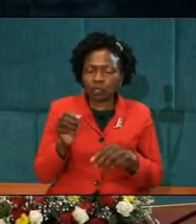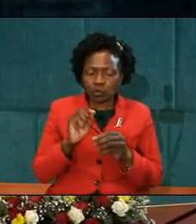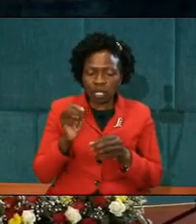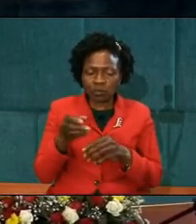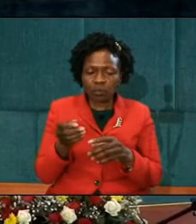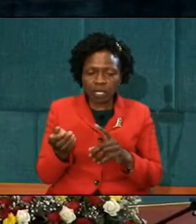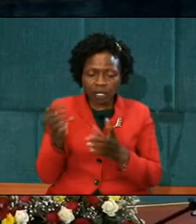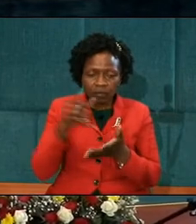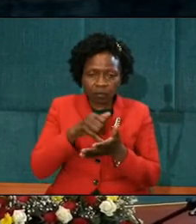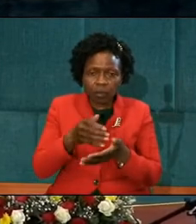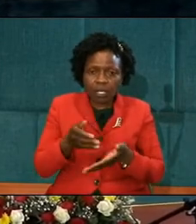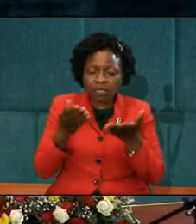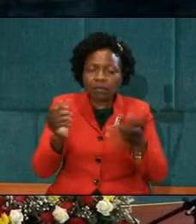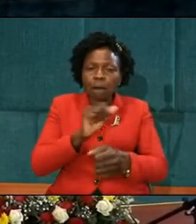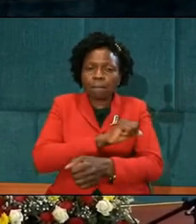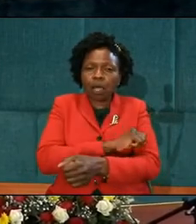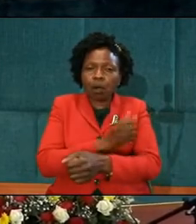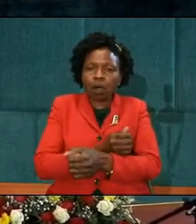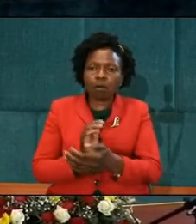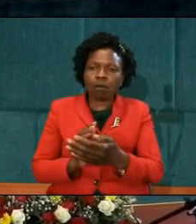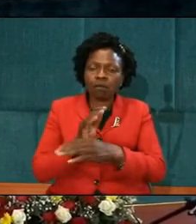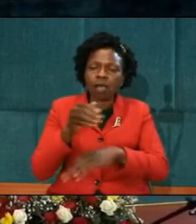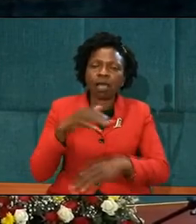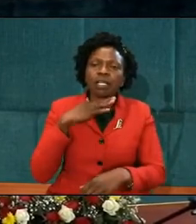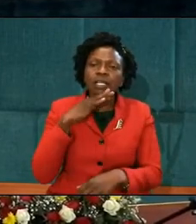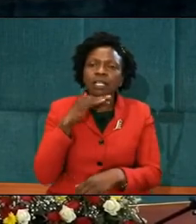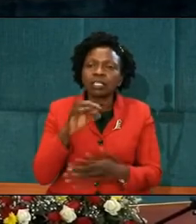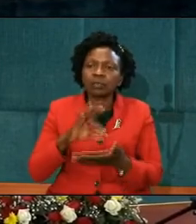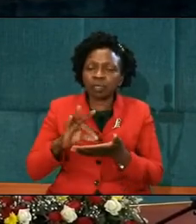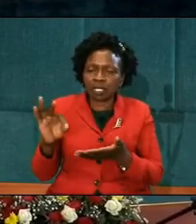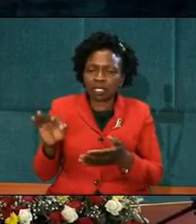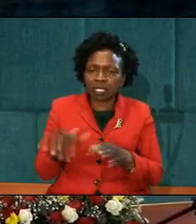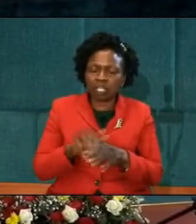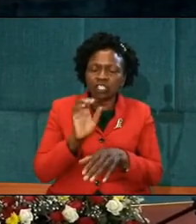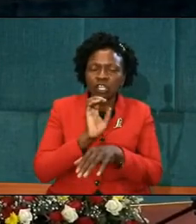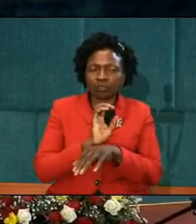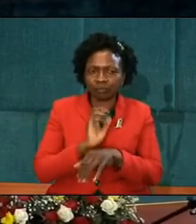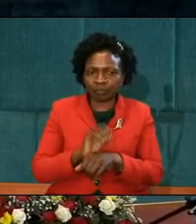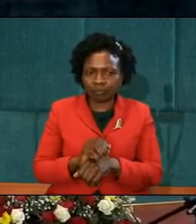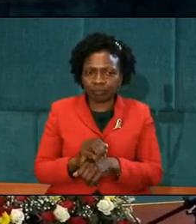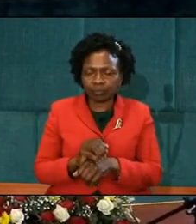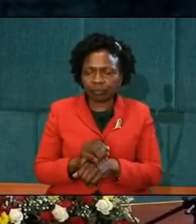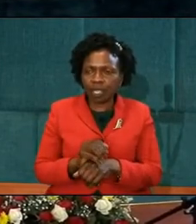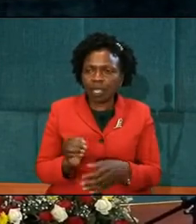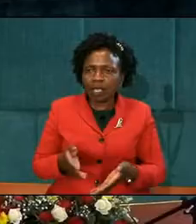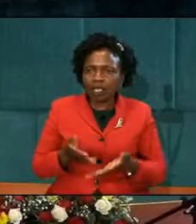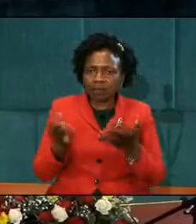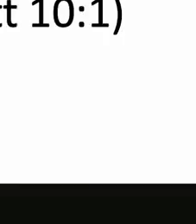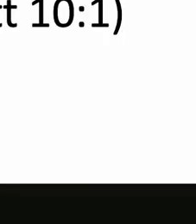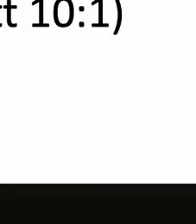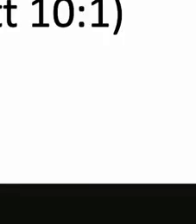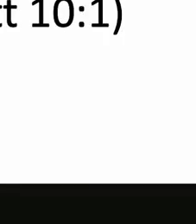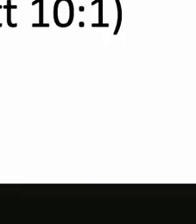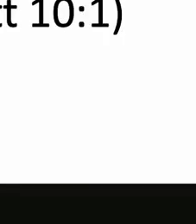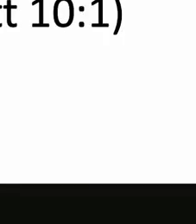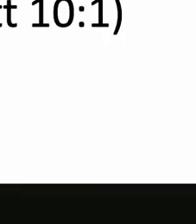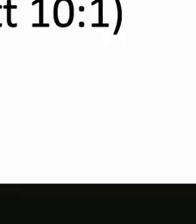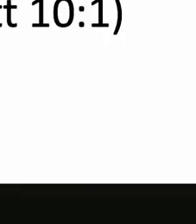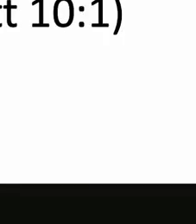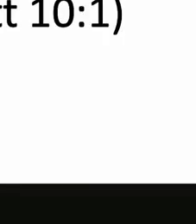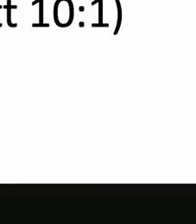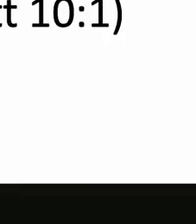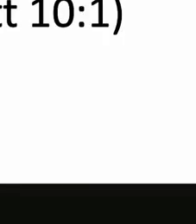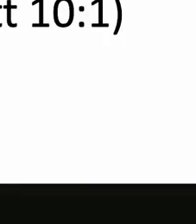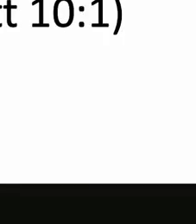Bible says he will give you power over unclean spirits. Can the church say amen? He'll give you power to cast them out, and